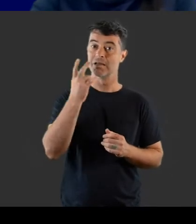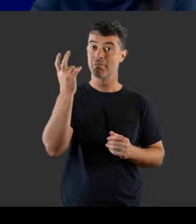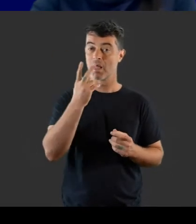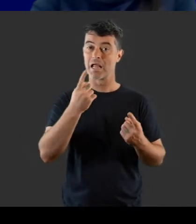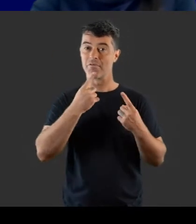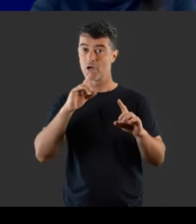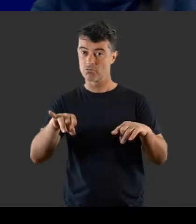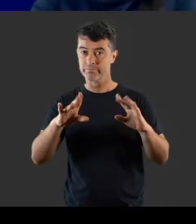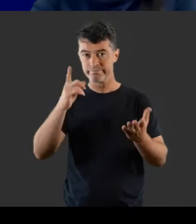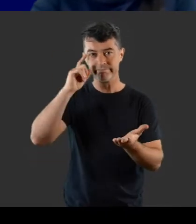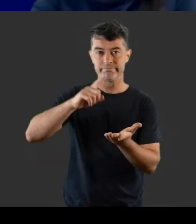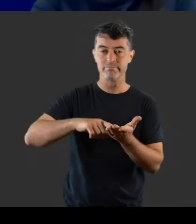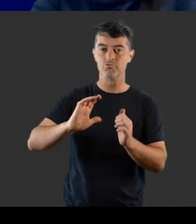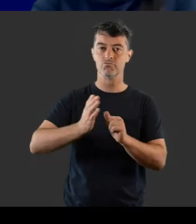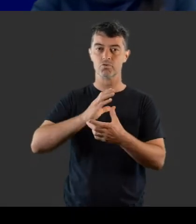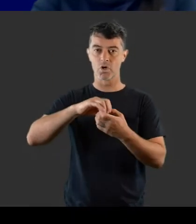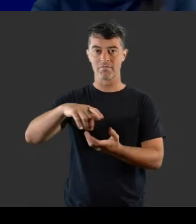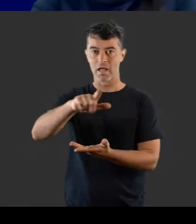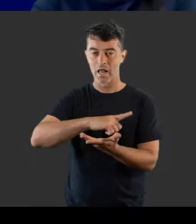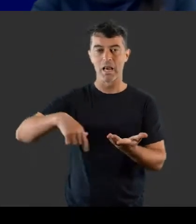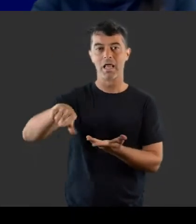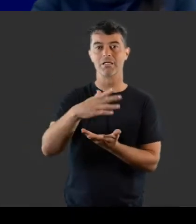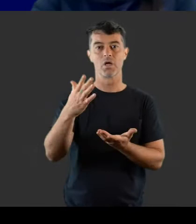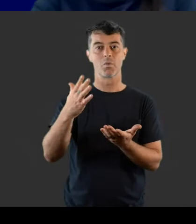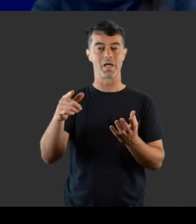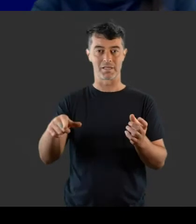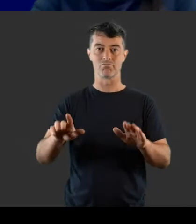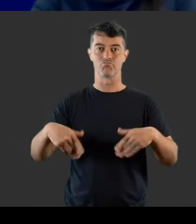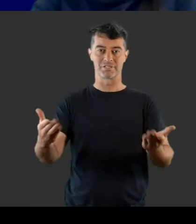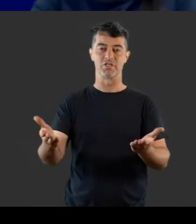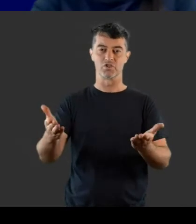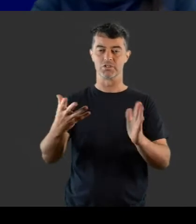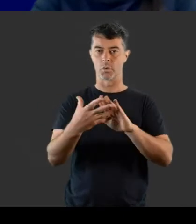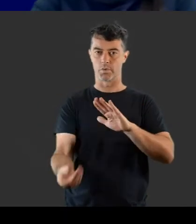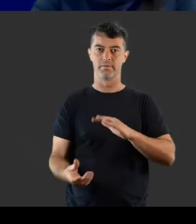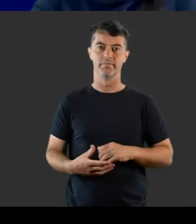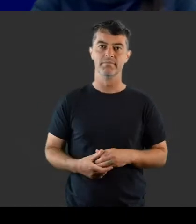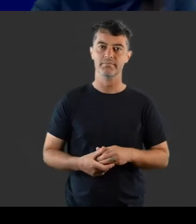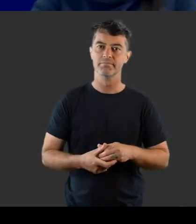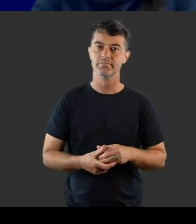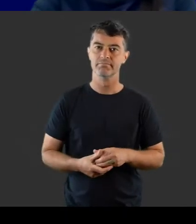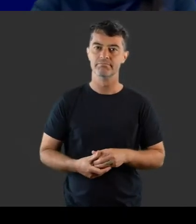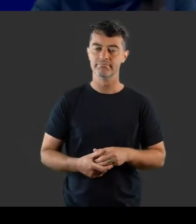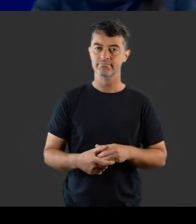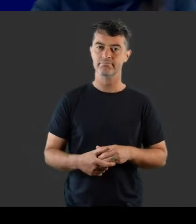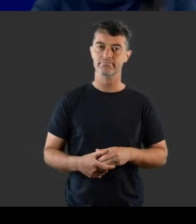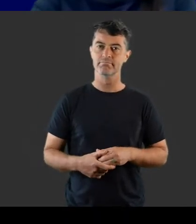Deafblind Information Australia acknowledges the traditional owners of the lands on which this presentation was recorded.